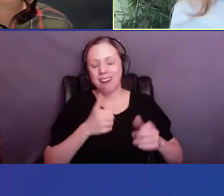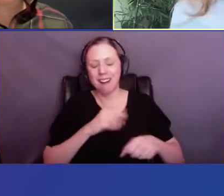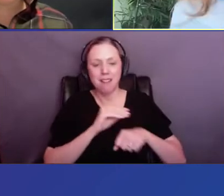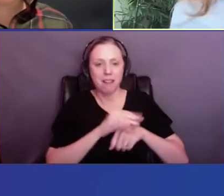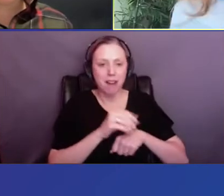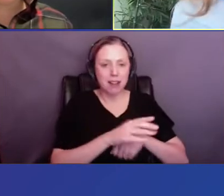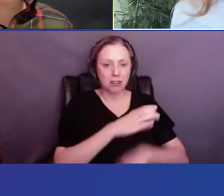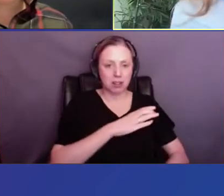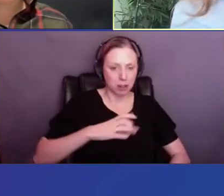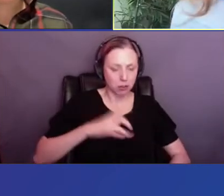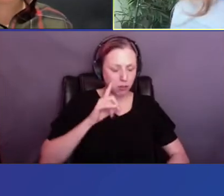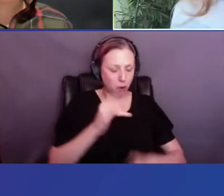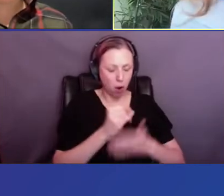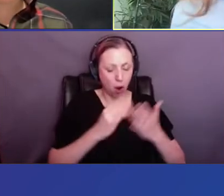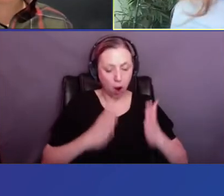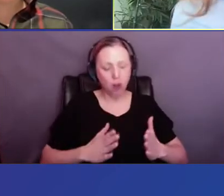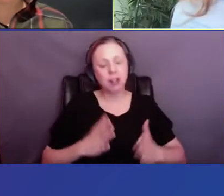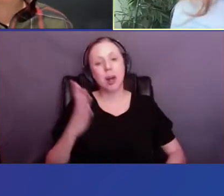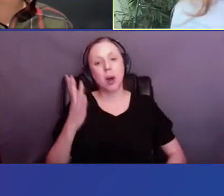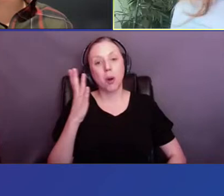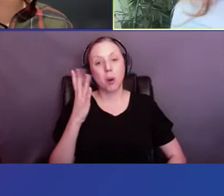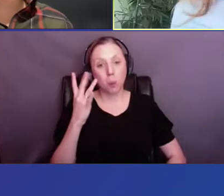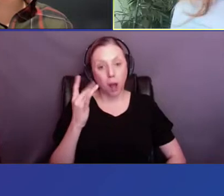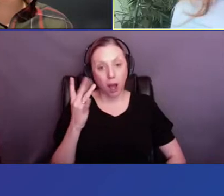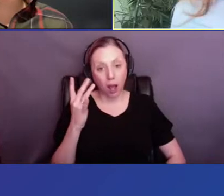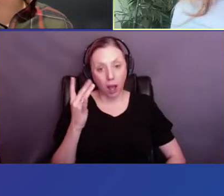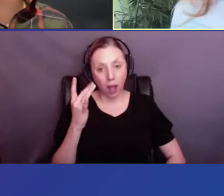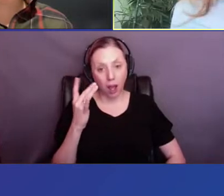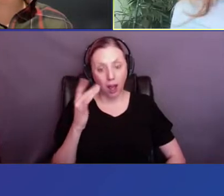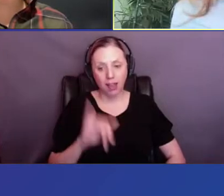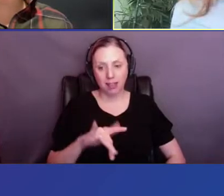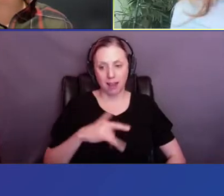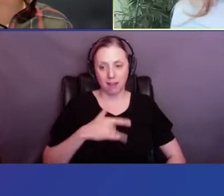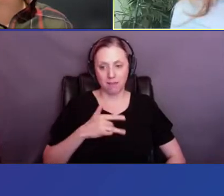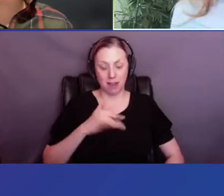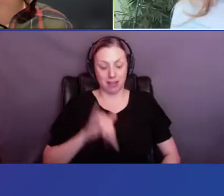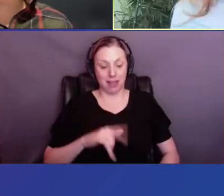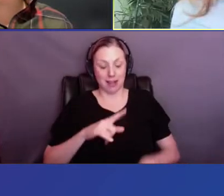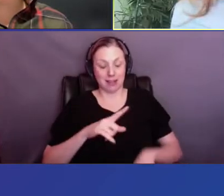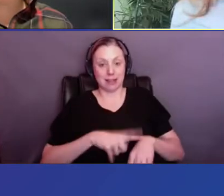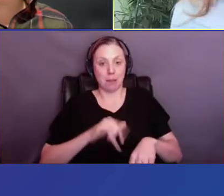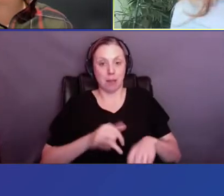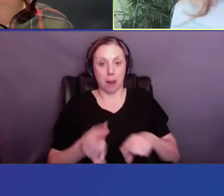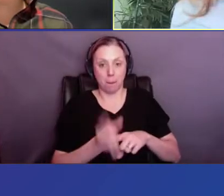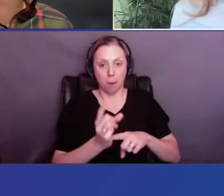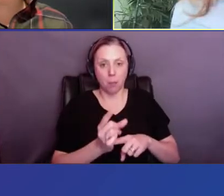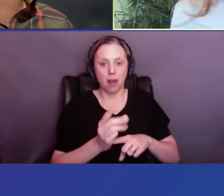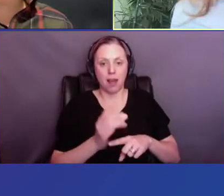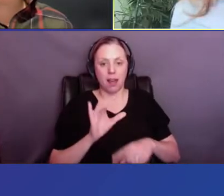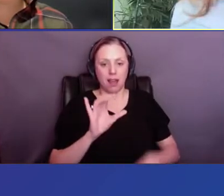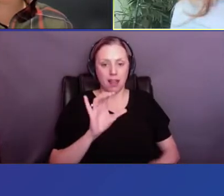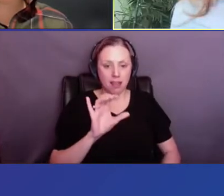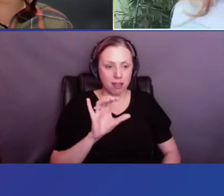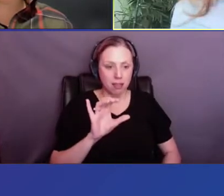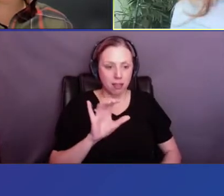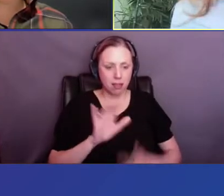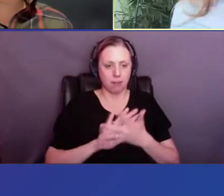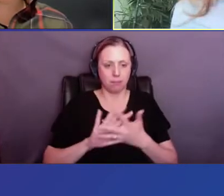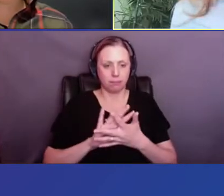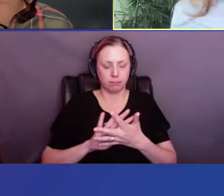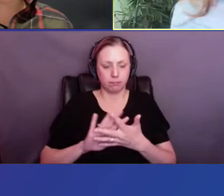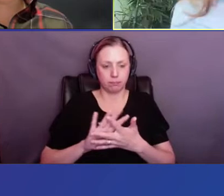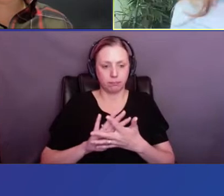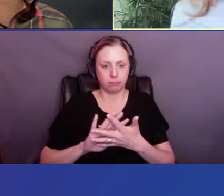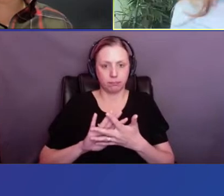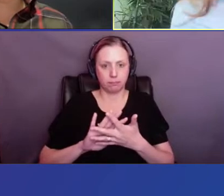artists, in part, I think, because it felt at the time like it was an ask and a